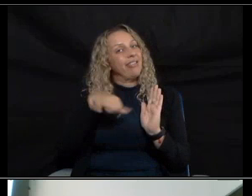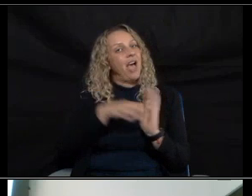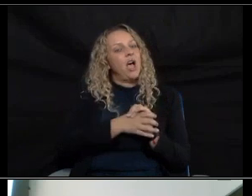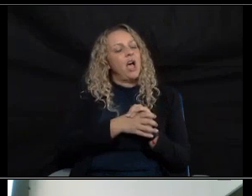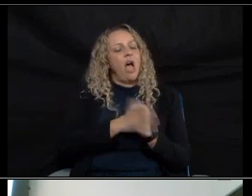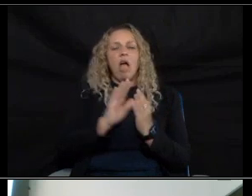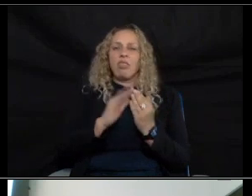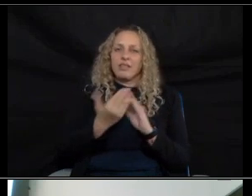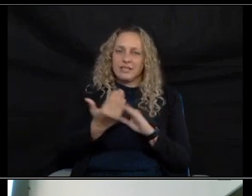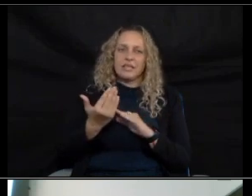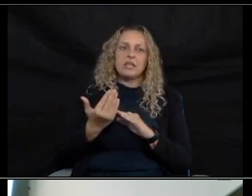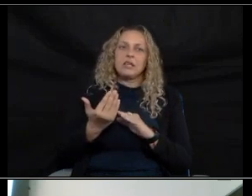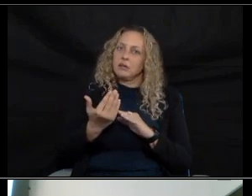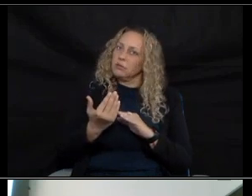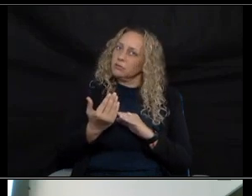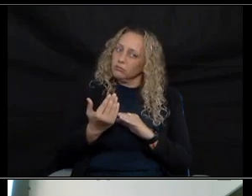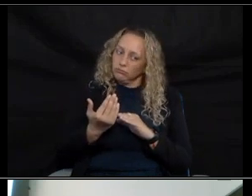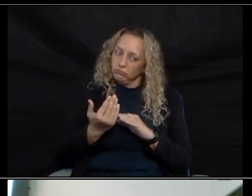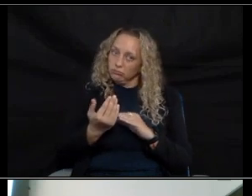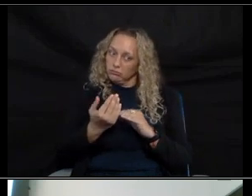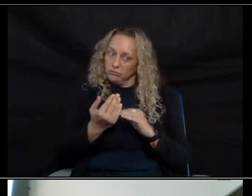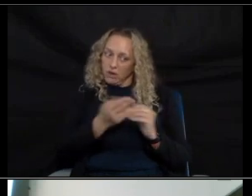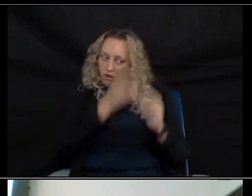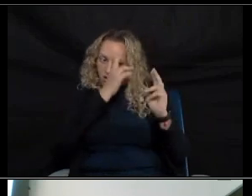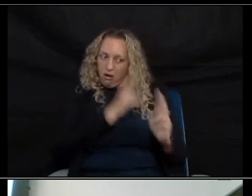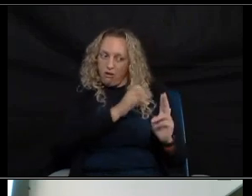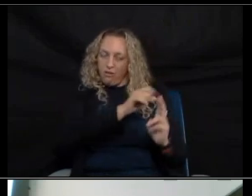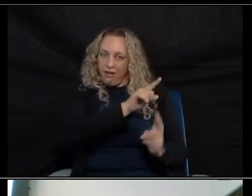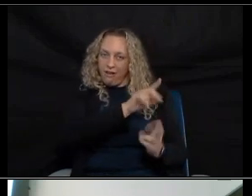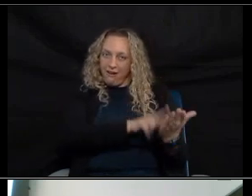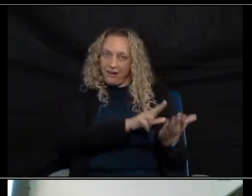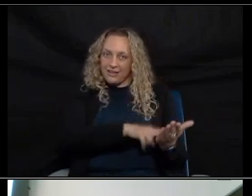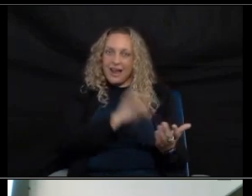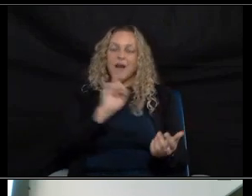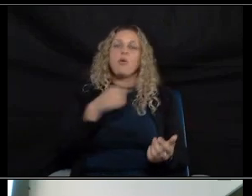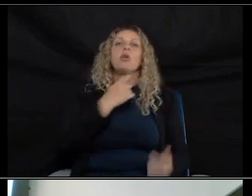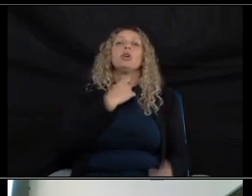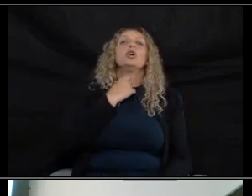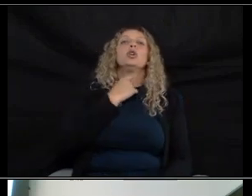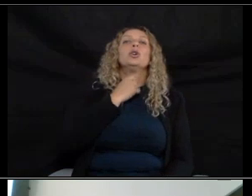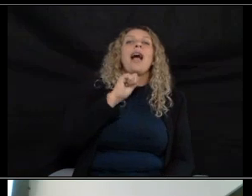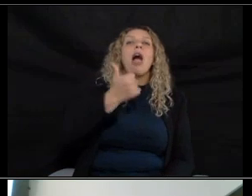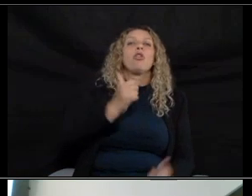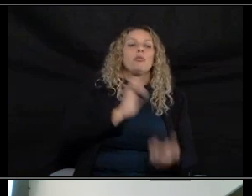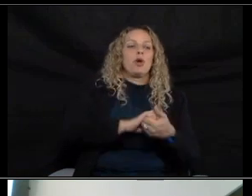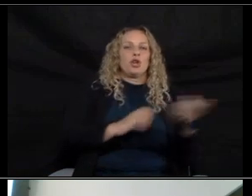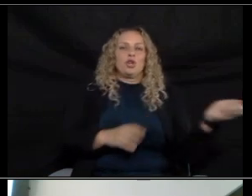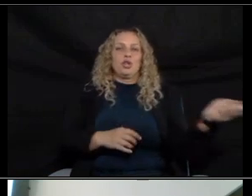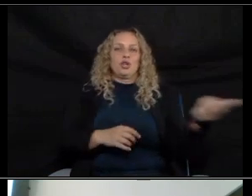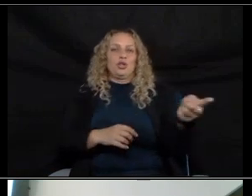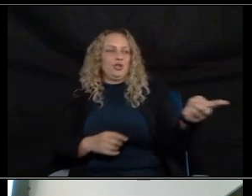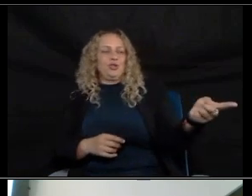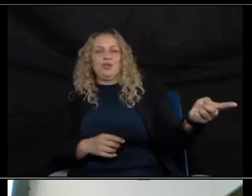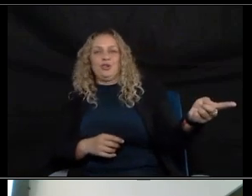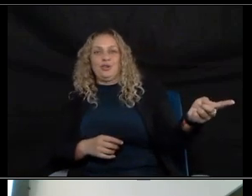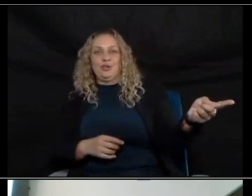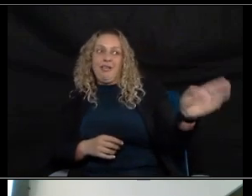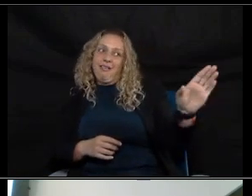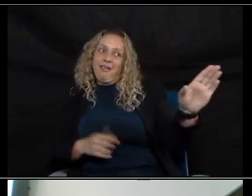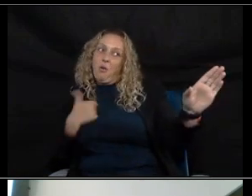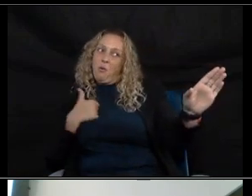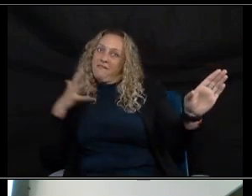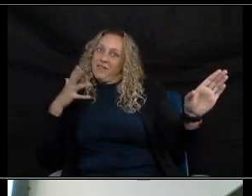the city has upheld its end of the contract, and I am only looking for the other partners to uphold their end of